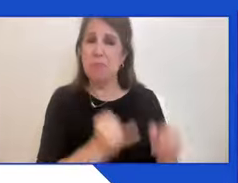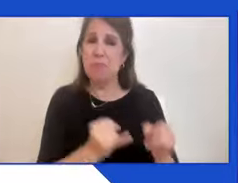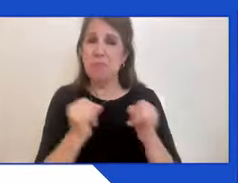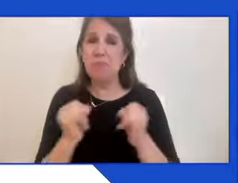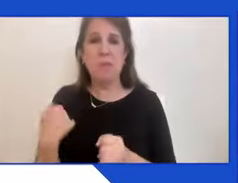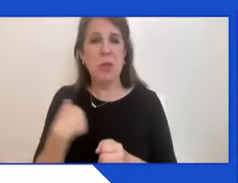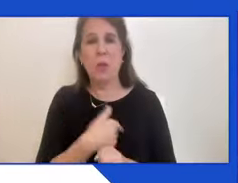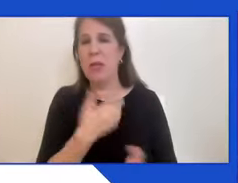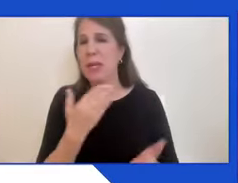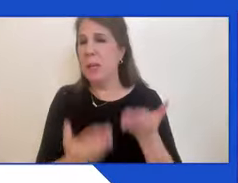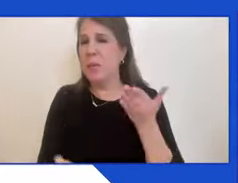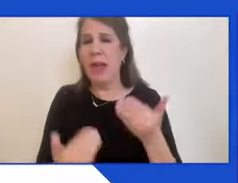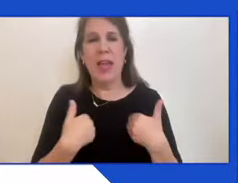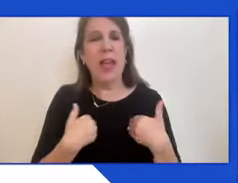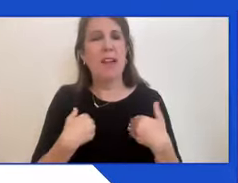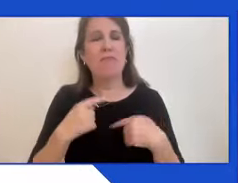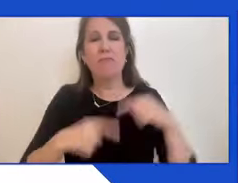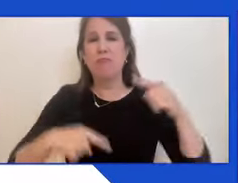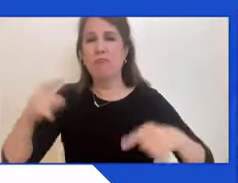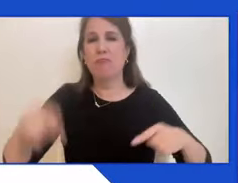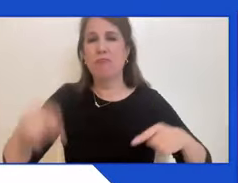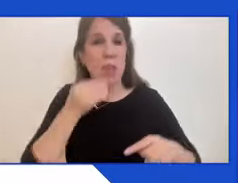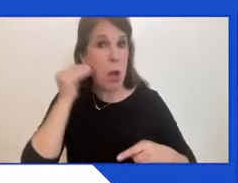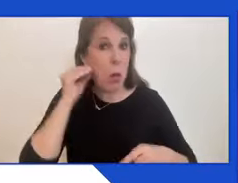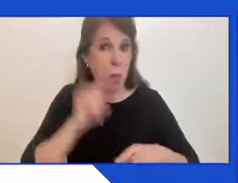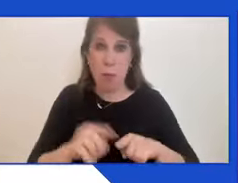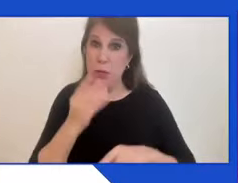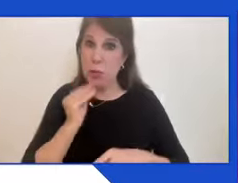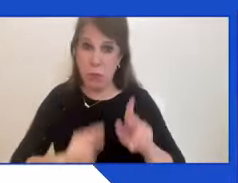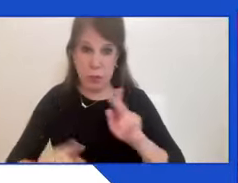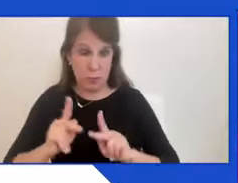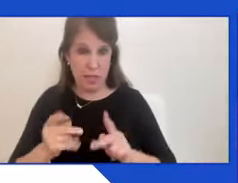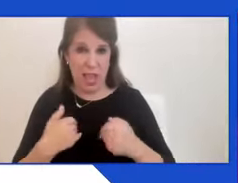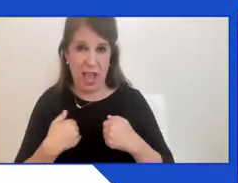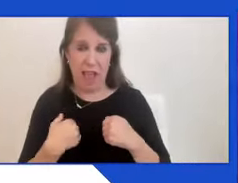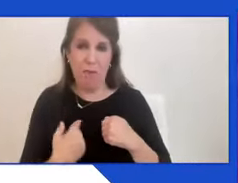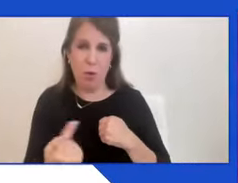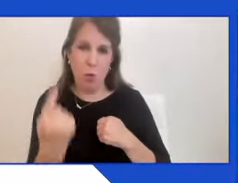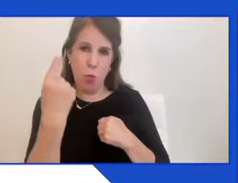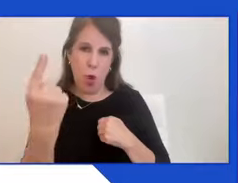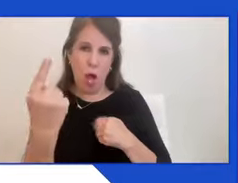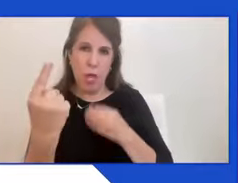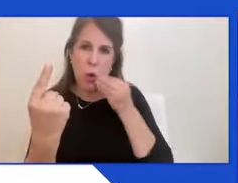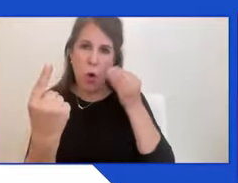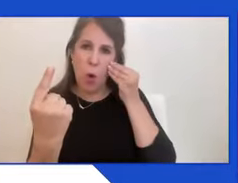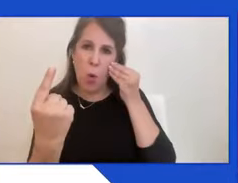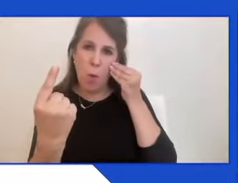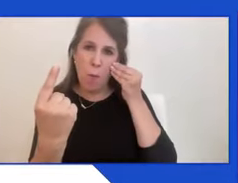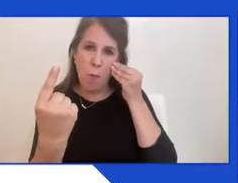have many homes. As Jews, we have but one.